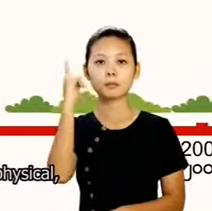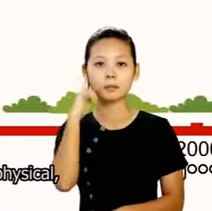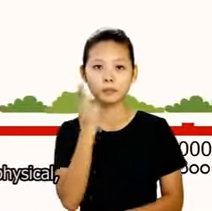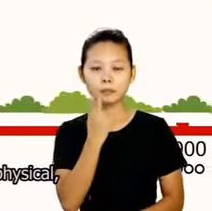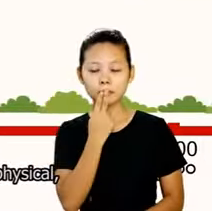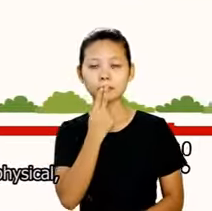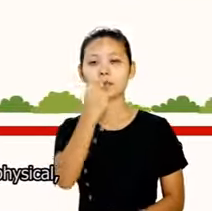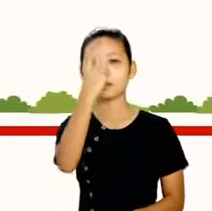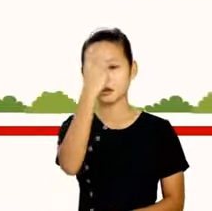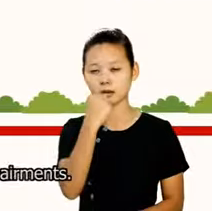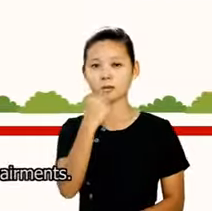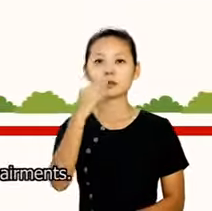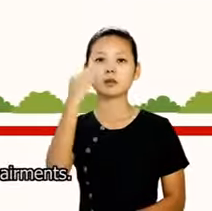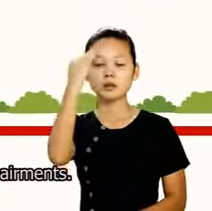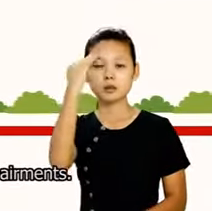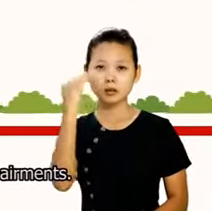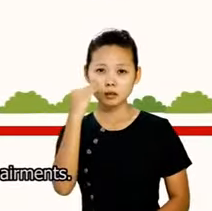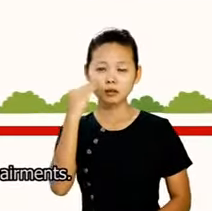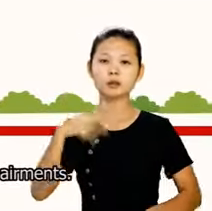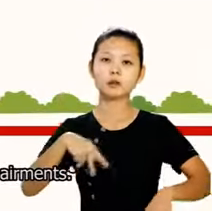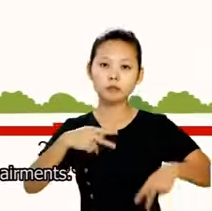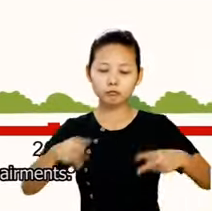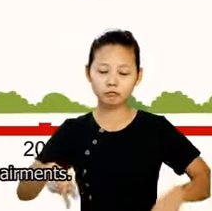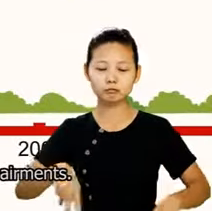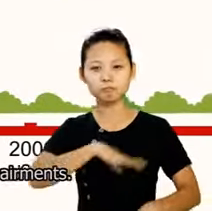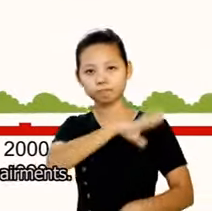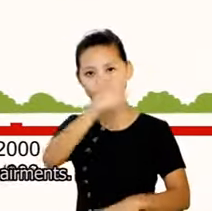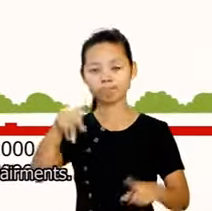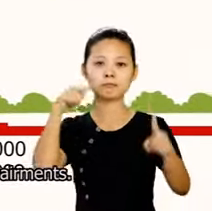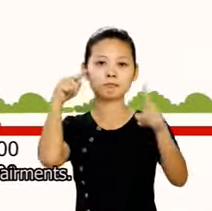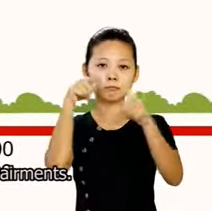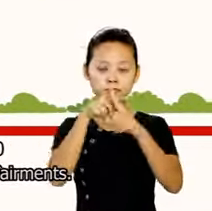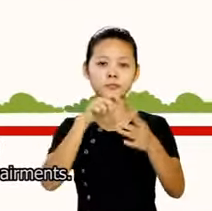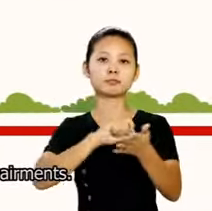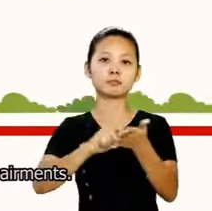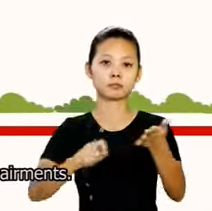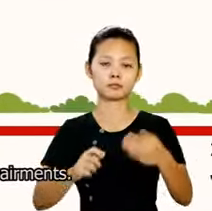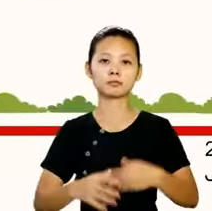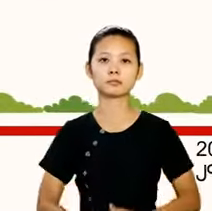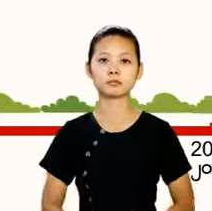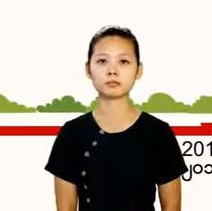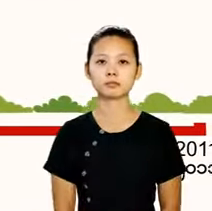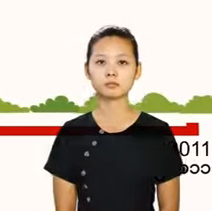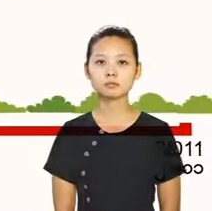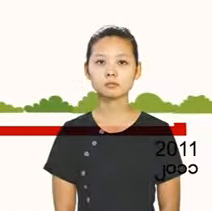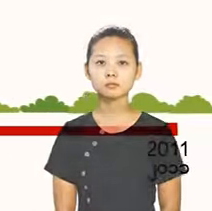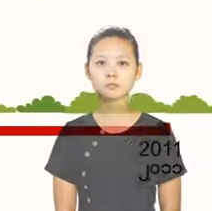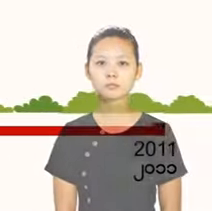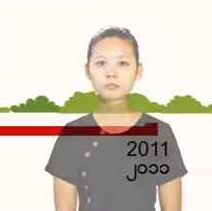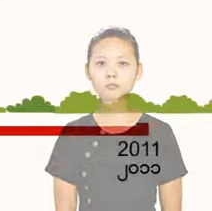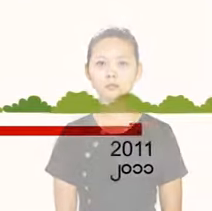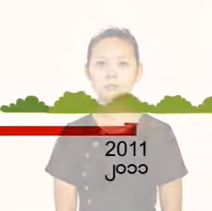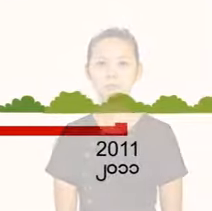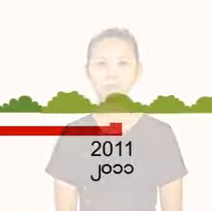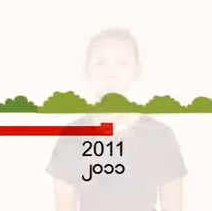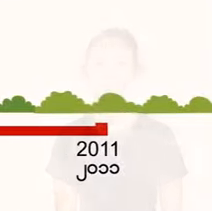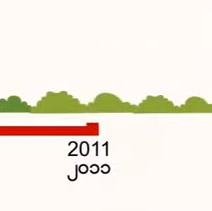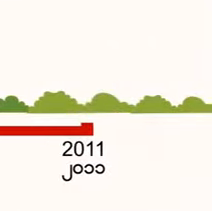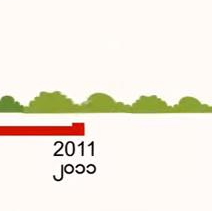long-term physical, mental, intellectual, and sensory impairments.